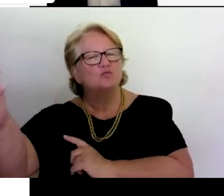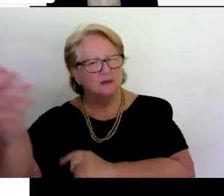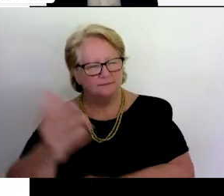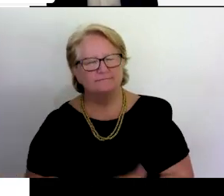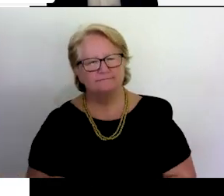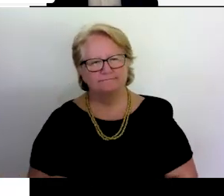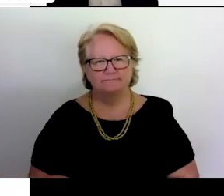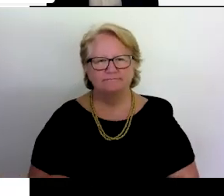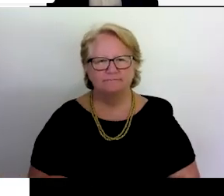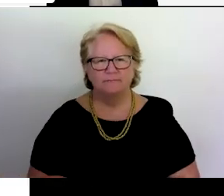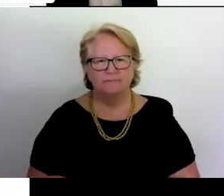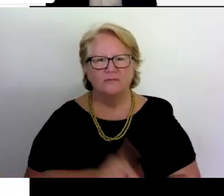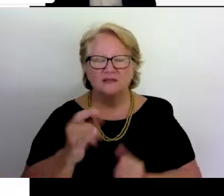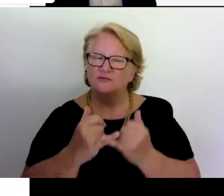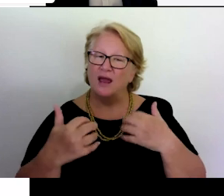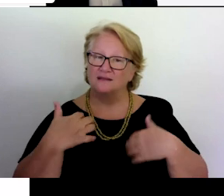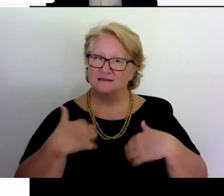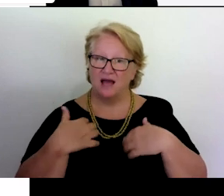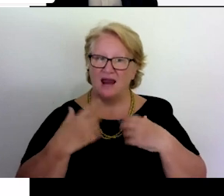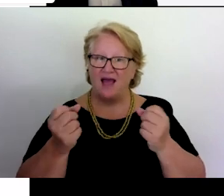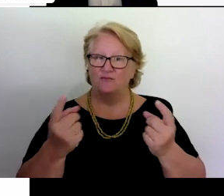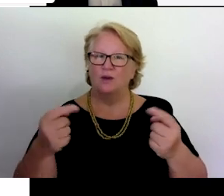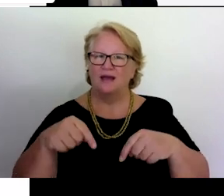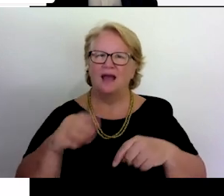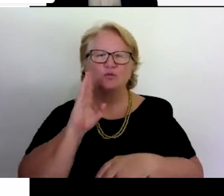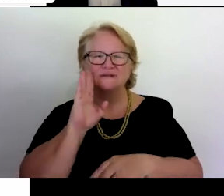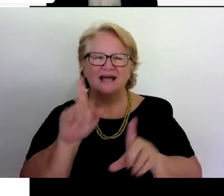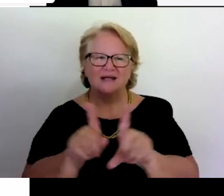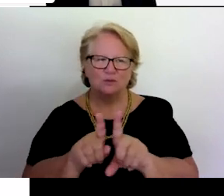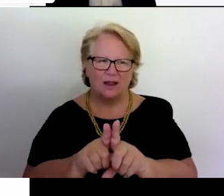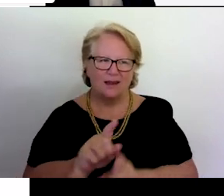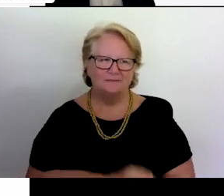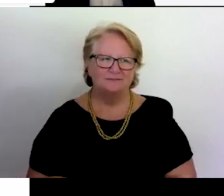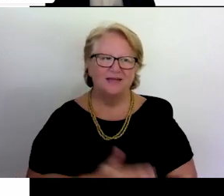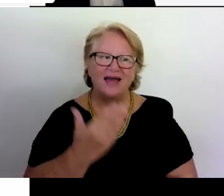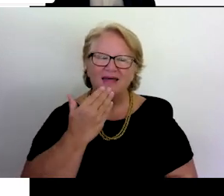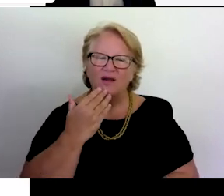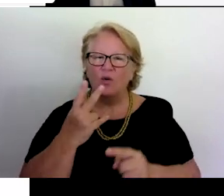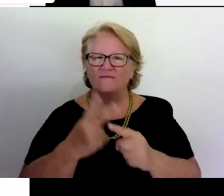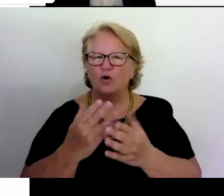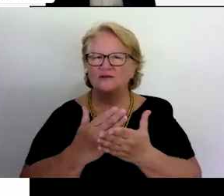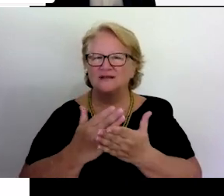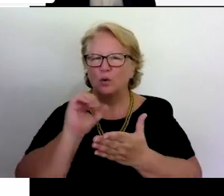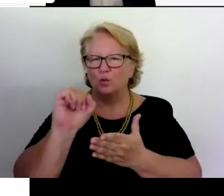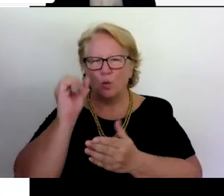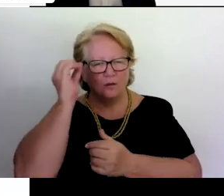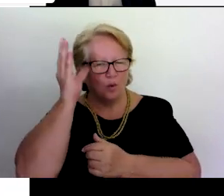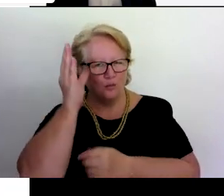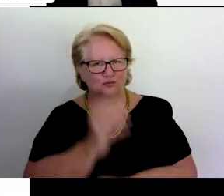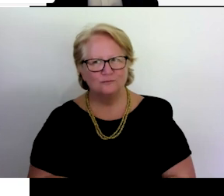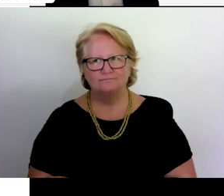disability. And it's very exciting to have you as a presenter today, Louise. Thank you for sharing your expertise.